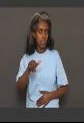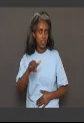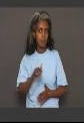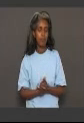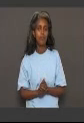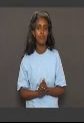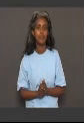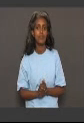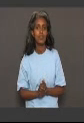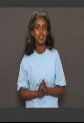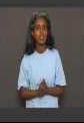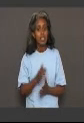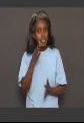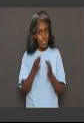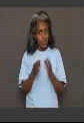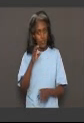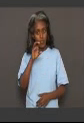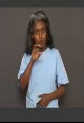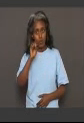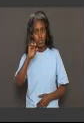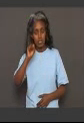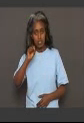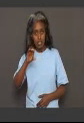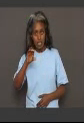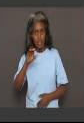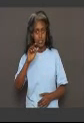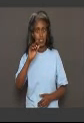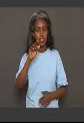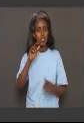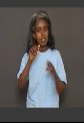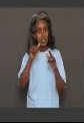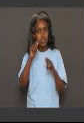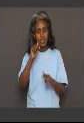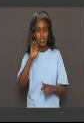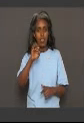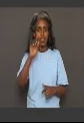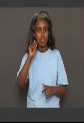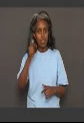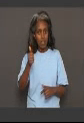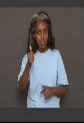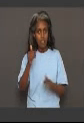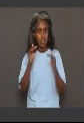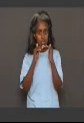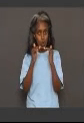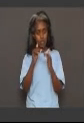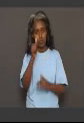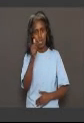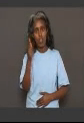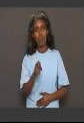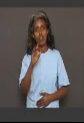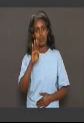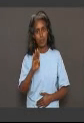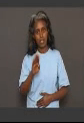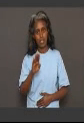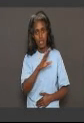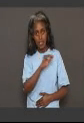Our second question is similar. If cosecant theta is equal